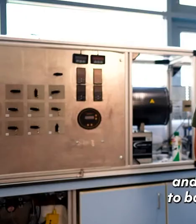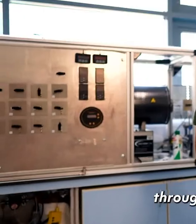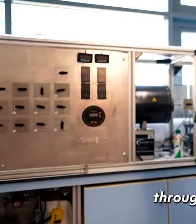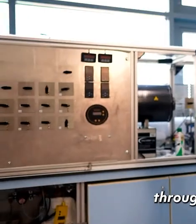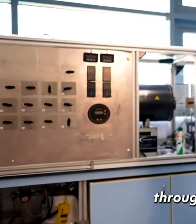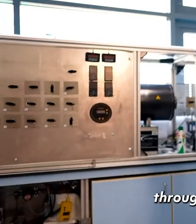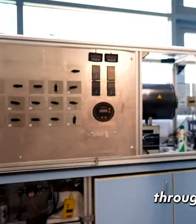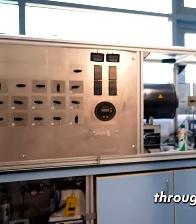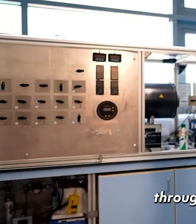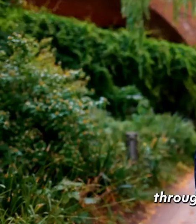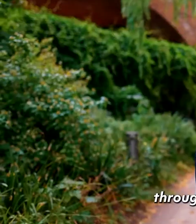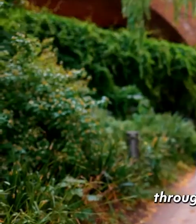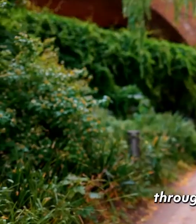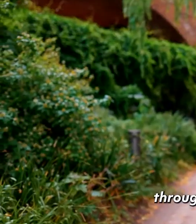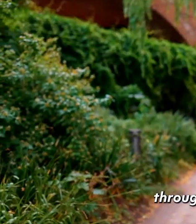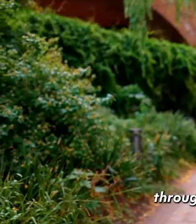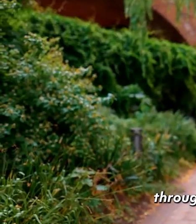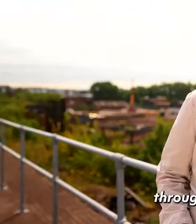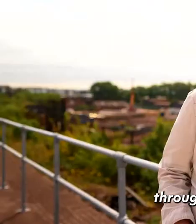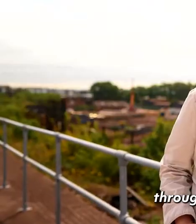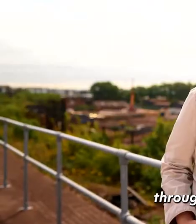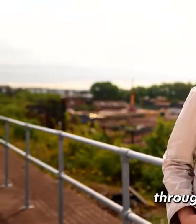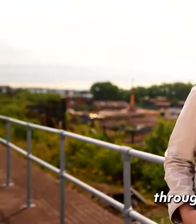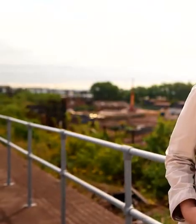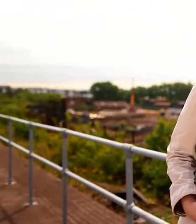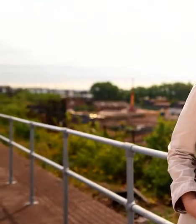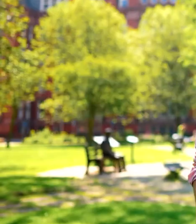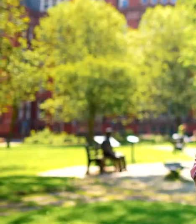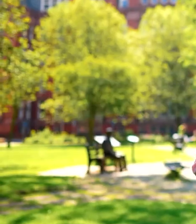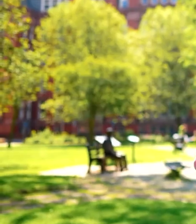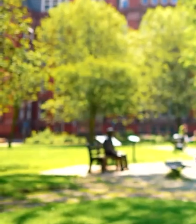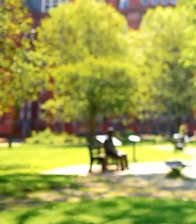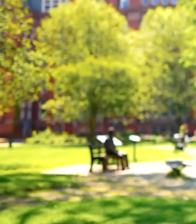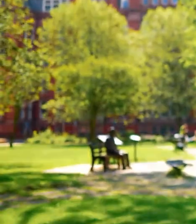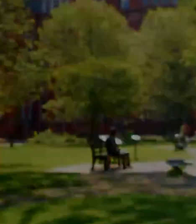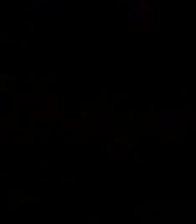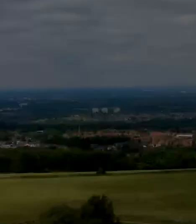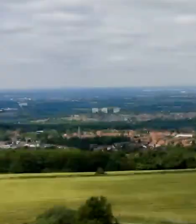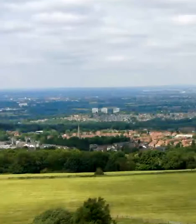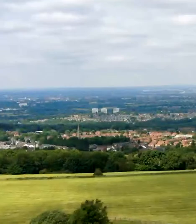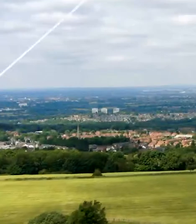to tackle climate change through a new Greater Manchester Levelling Up deal.